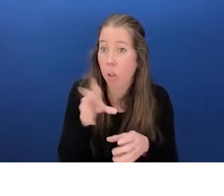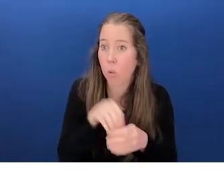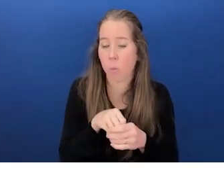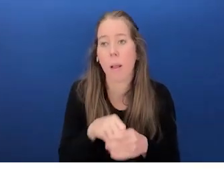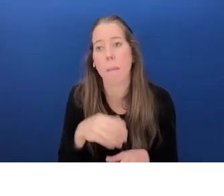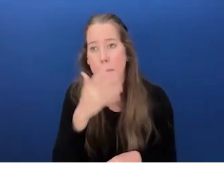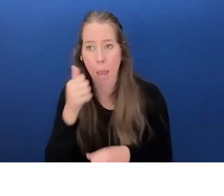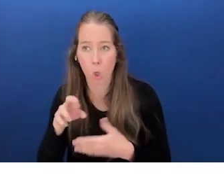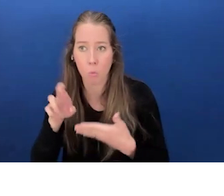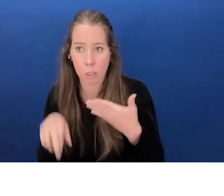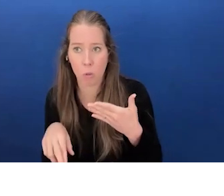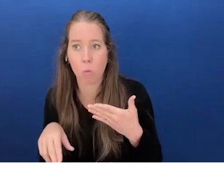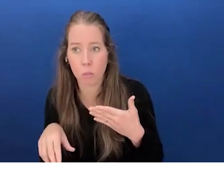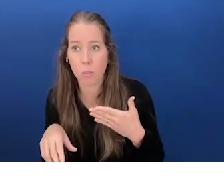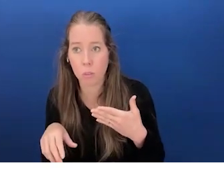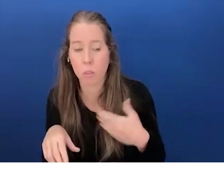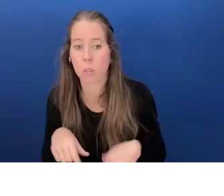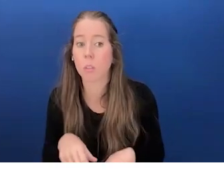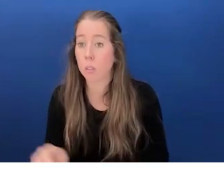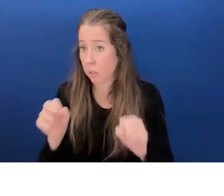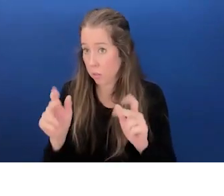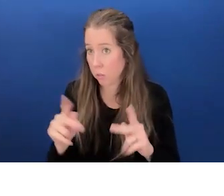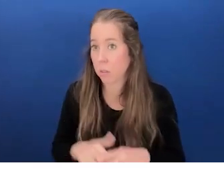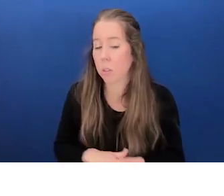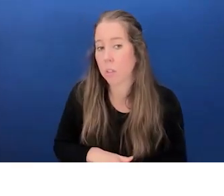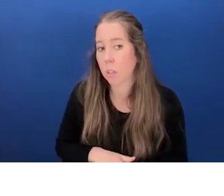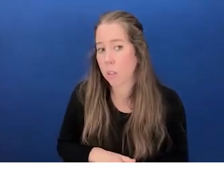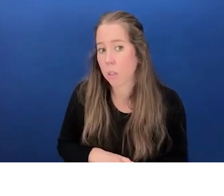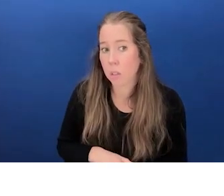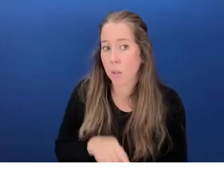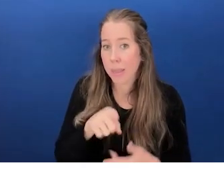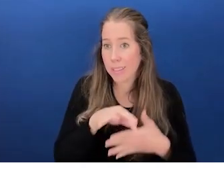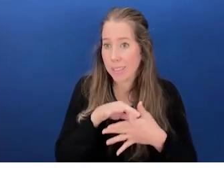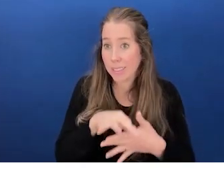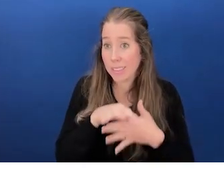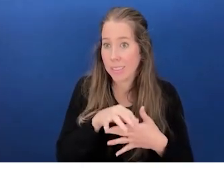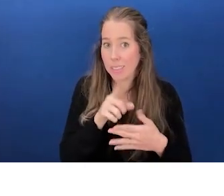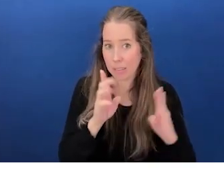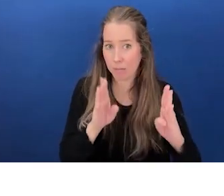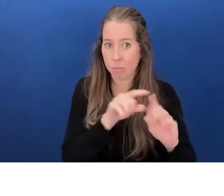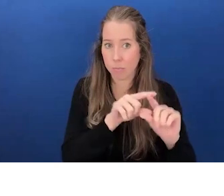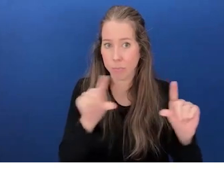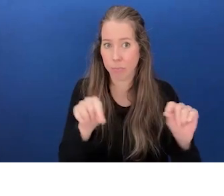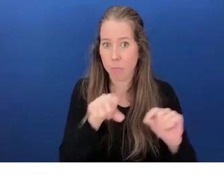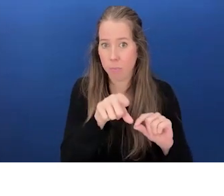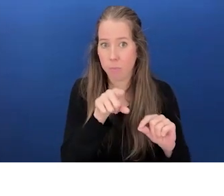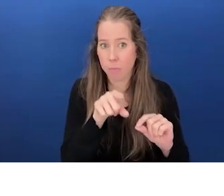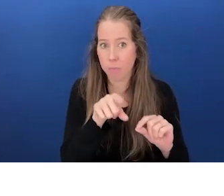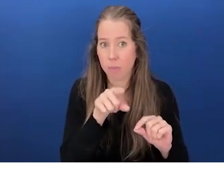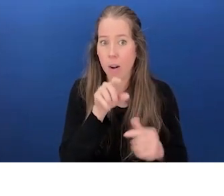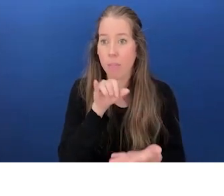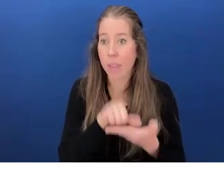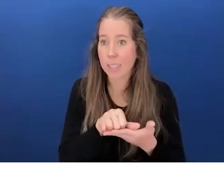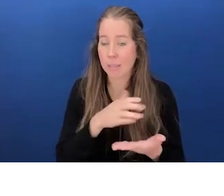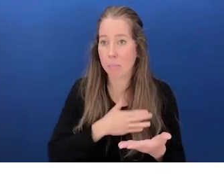the results you're going to get. Okay? This context window, right, is my input